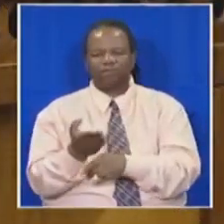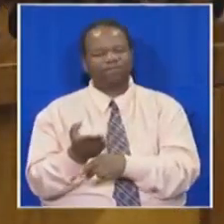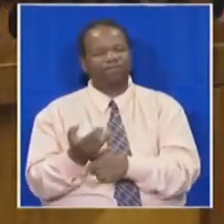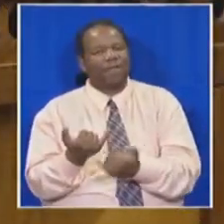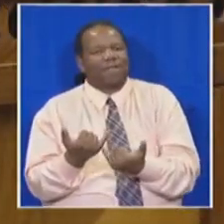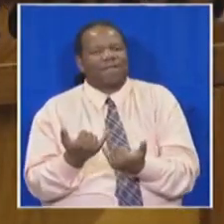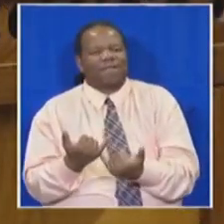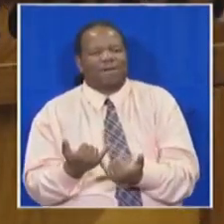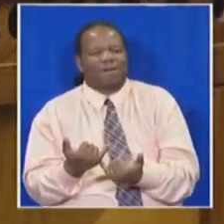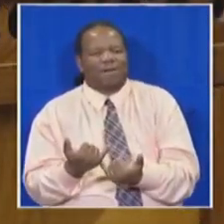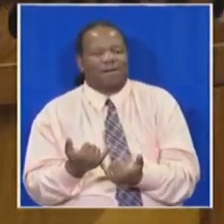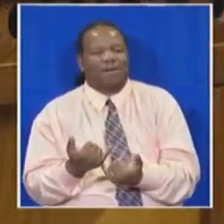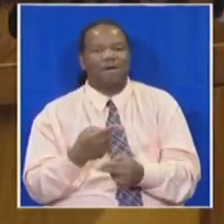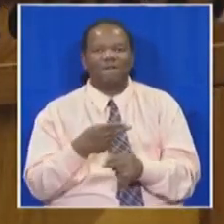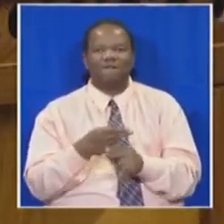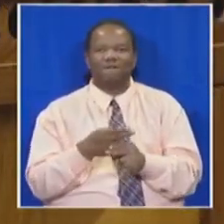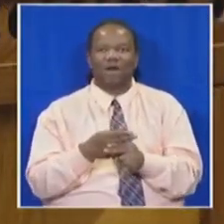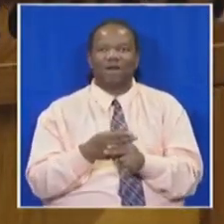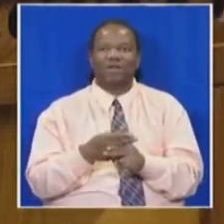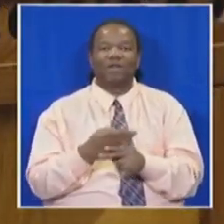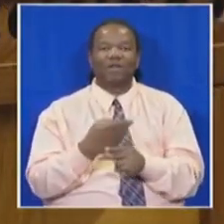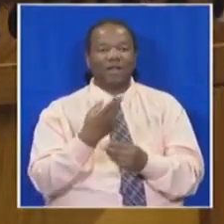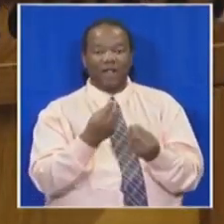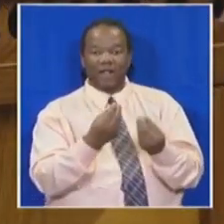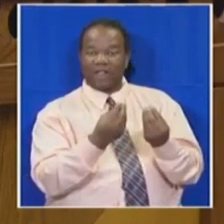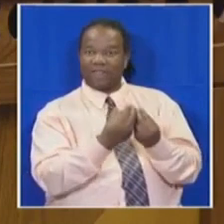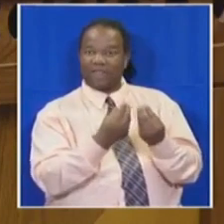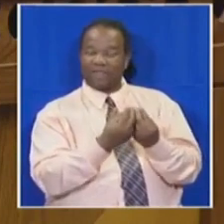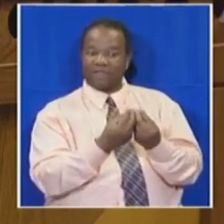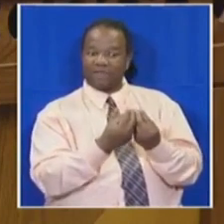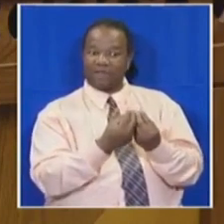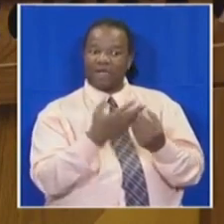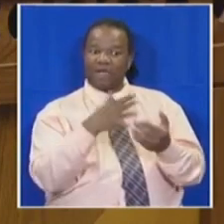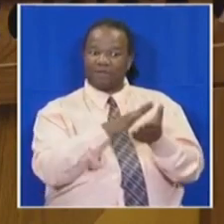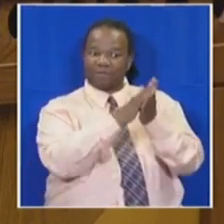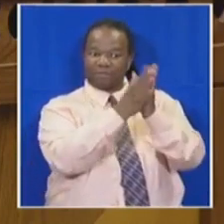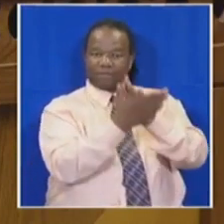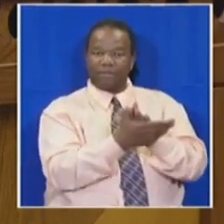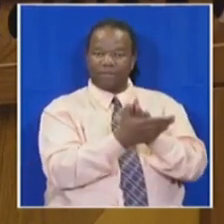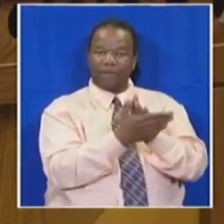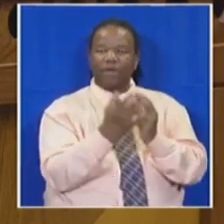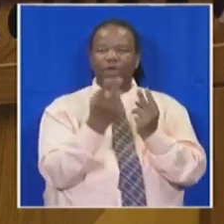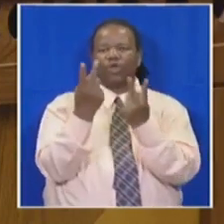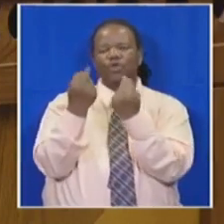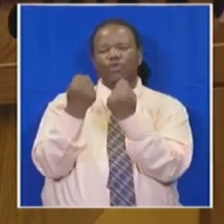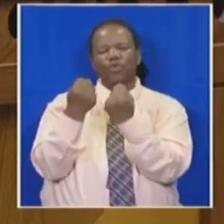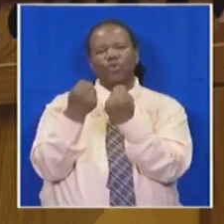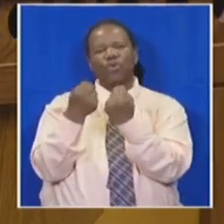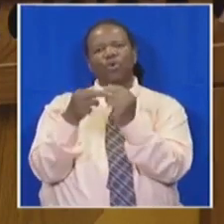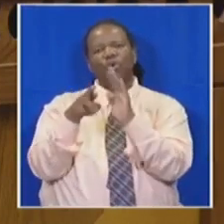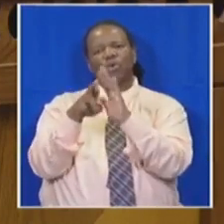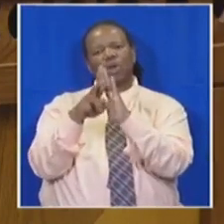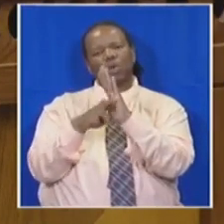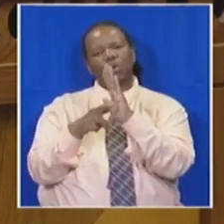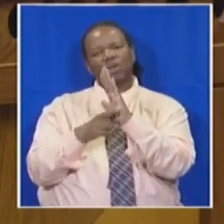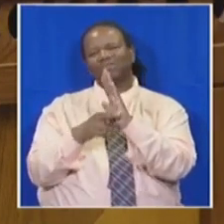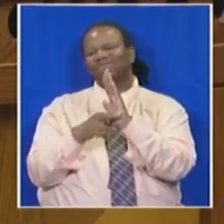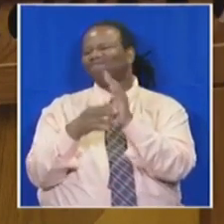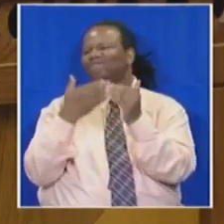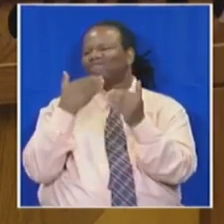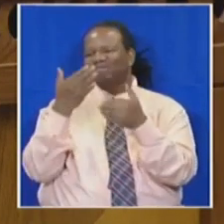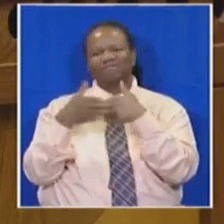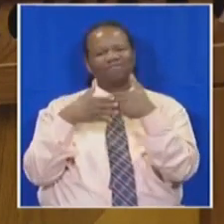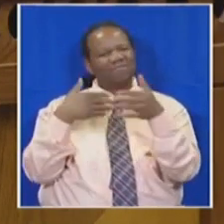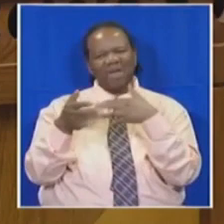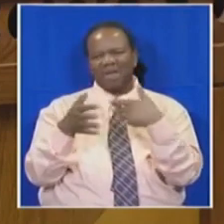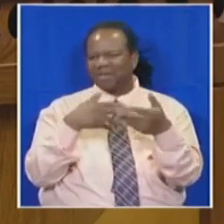now, finally, the fig leaf has fallen. Because according to these new regulations, no matter what other